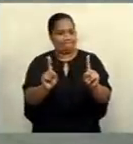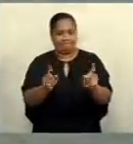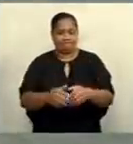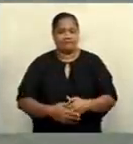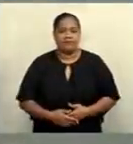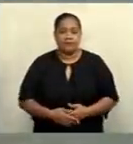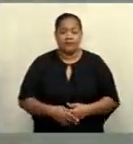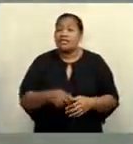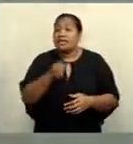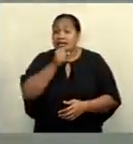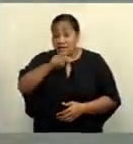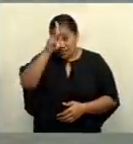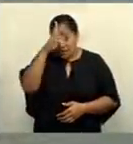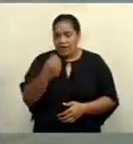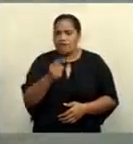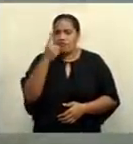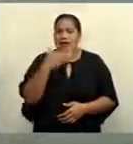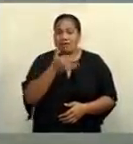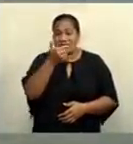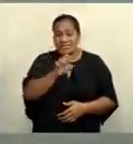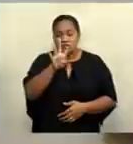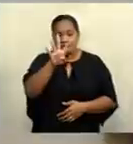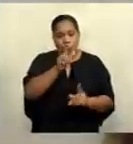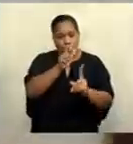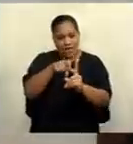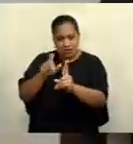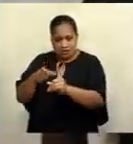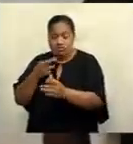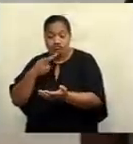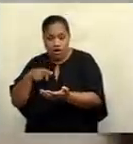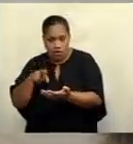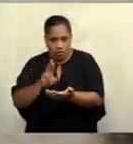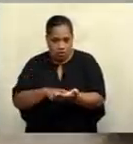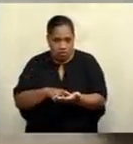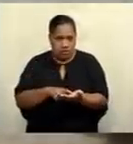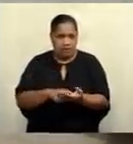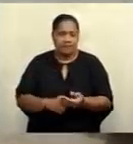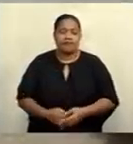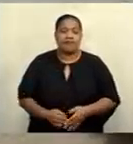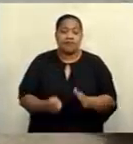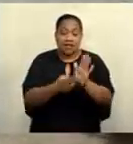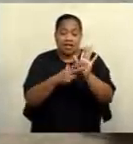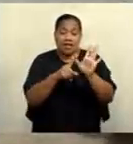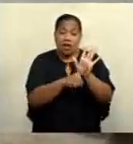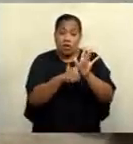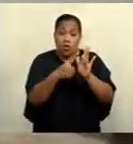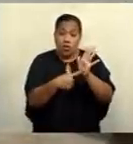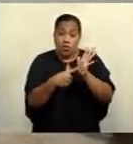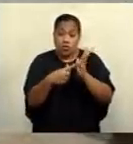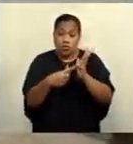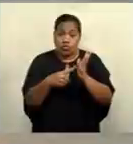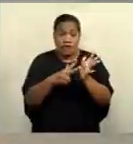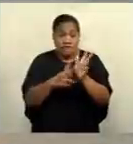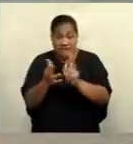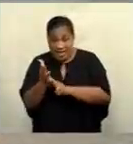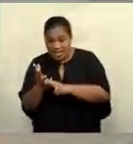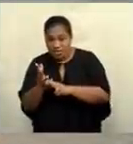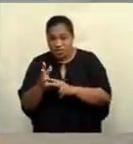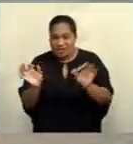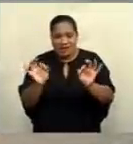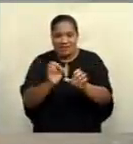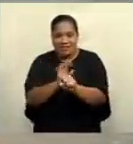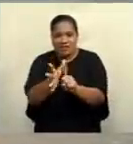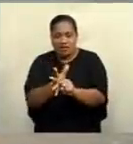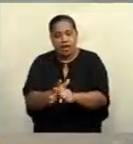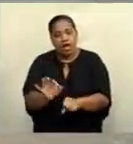where over 164 cases have been recorded, Nalotu village, which is COVID-free, is no longer allowing entry from those